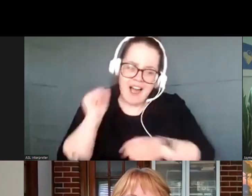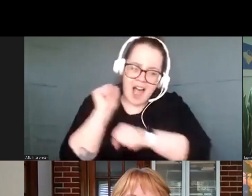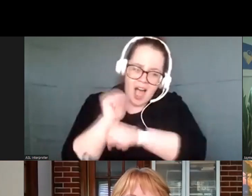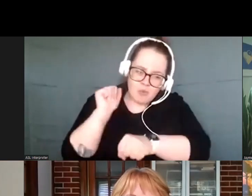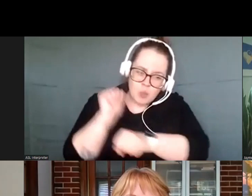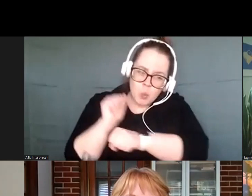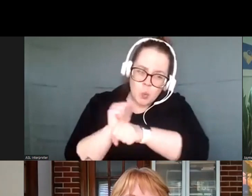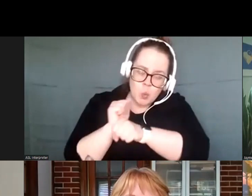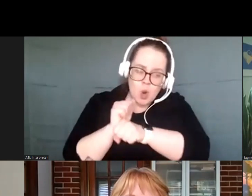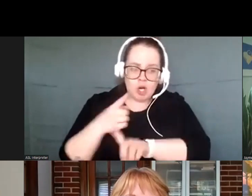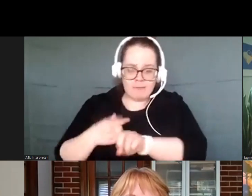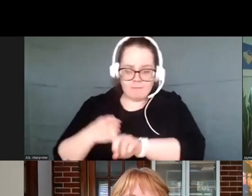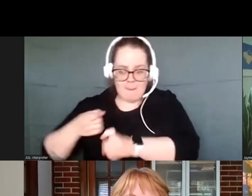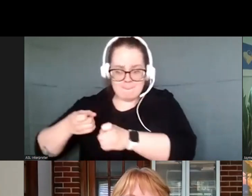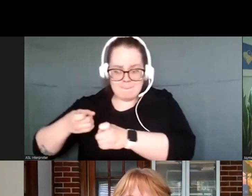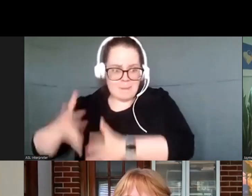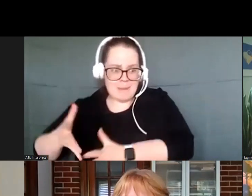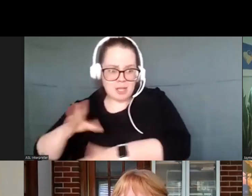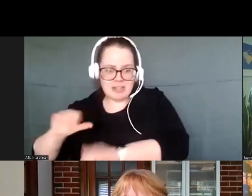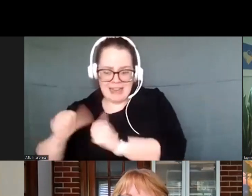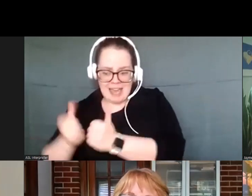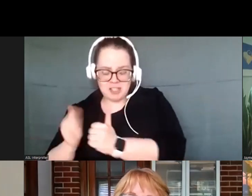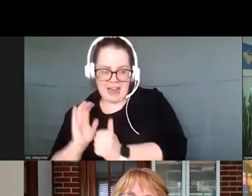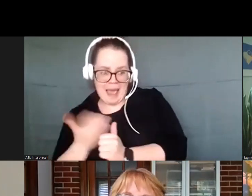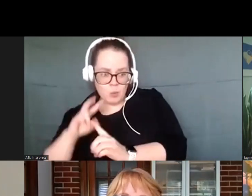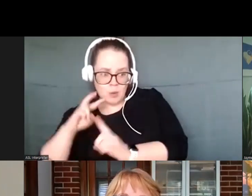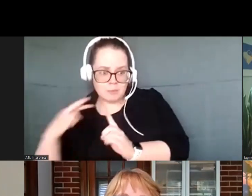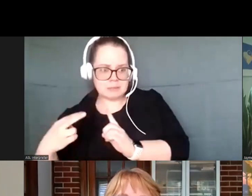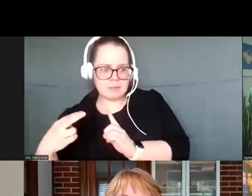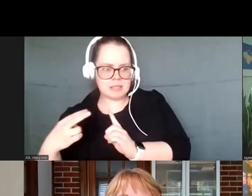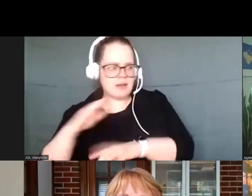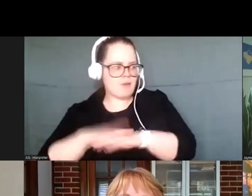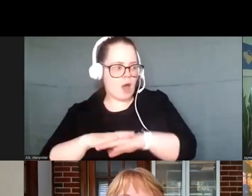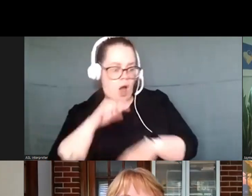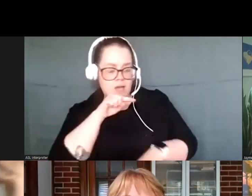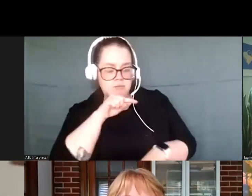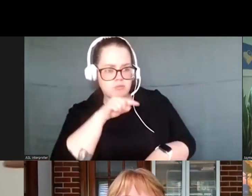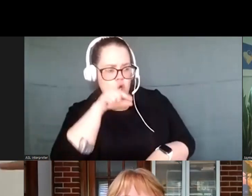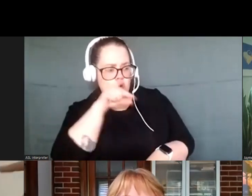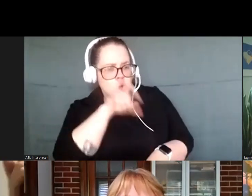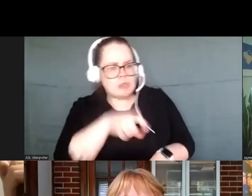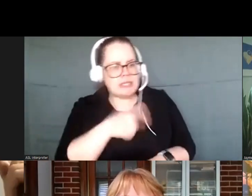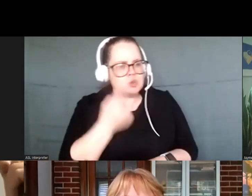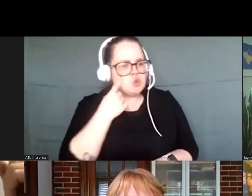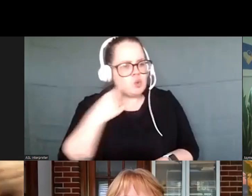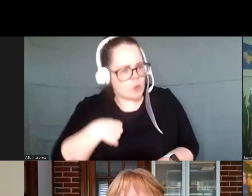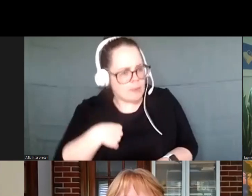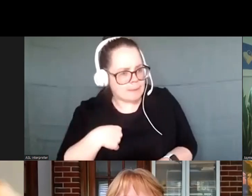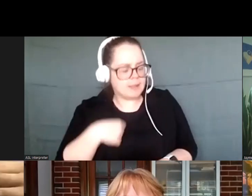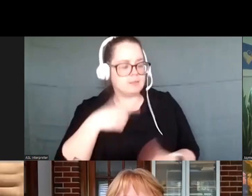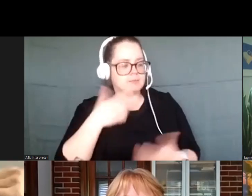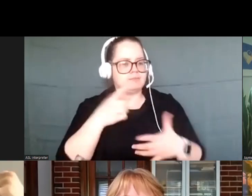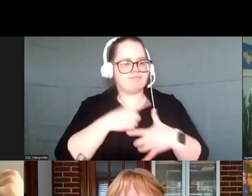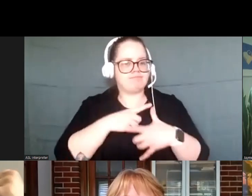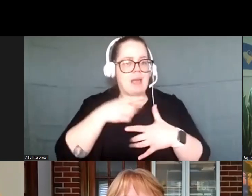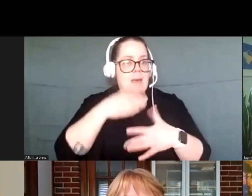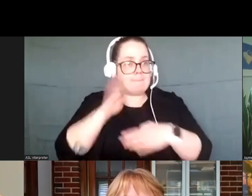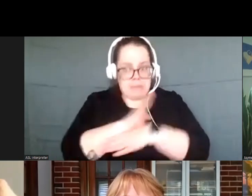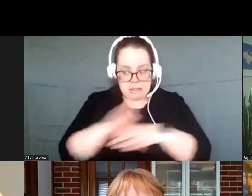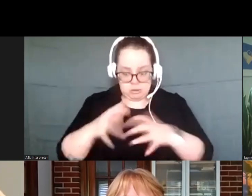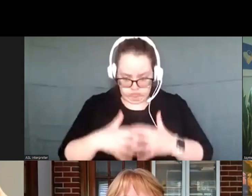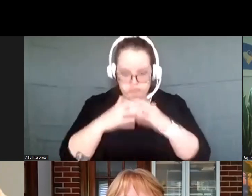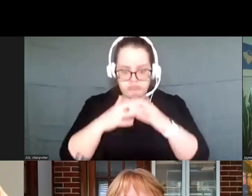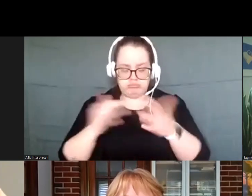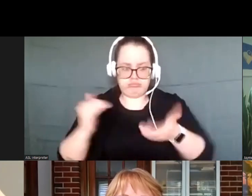agent and manager's perspective on what they need from you once you are doing business together and once you are working together to make